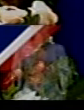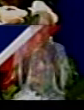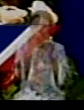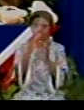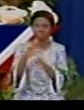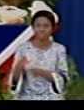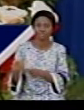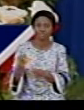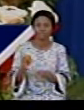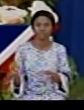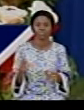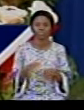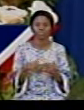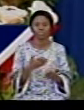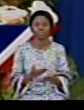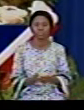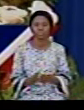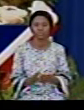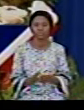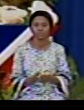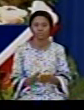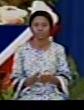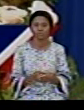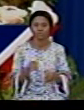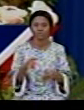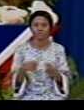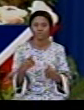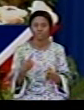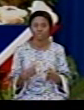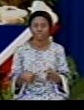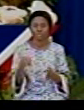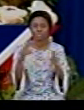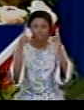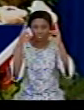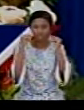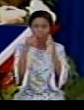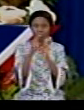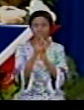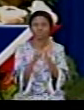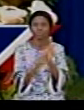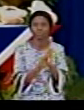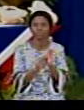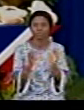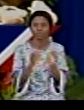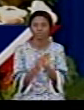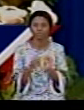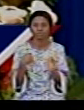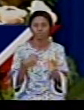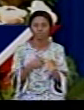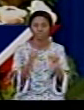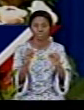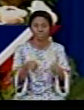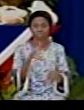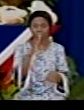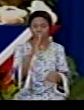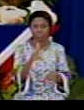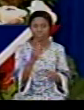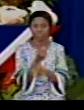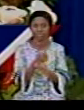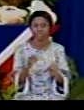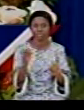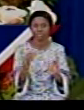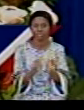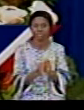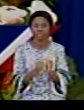forsaking all about the Mosaic law so that they can be saved, so that they can